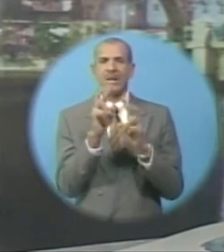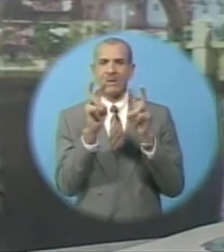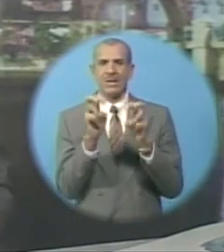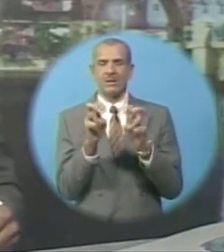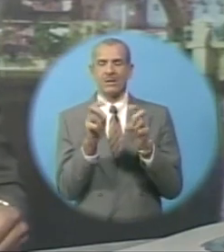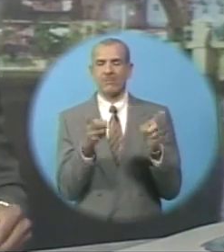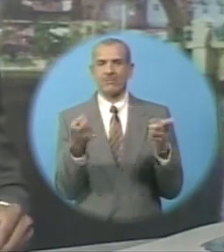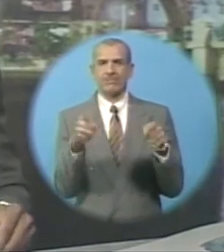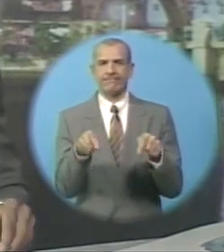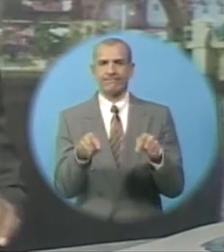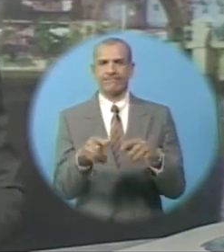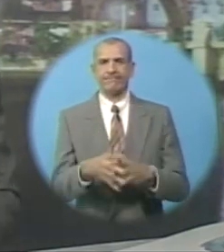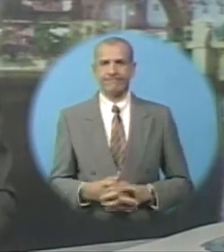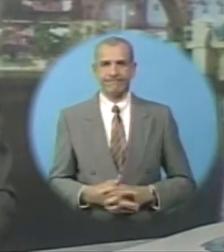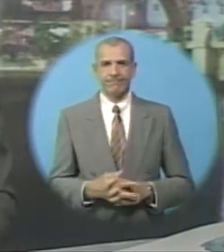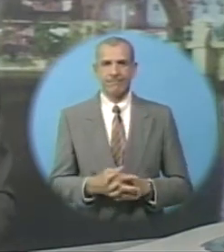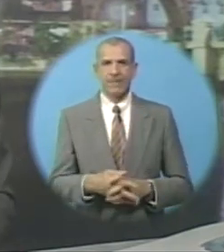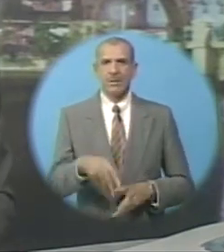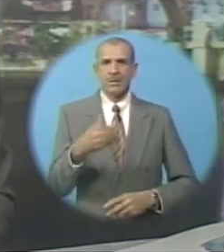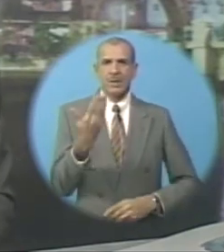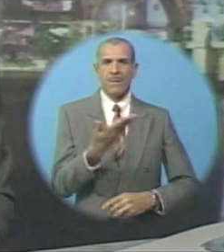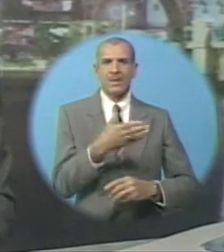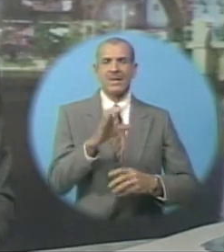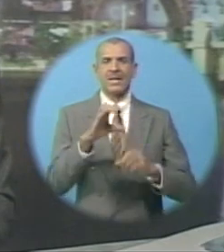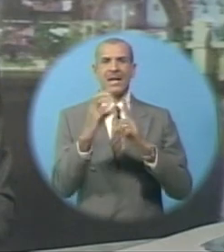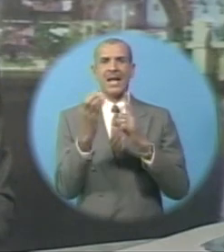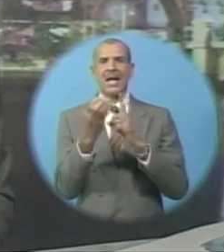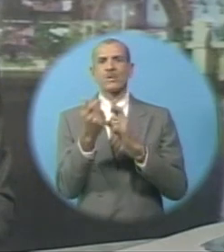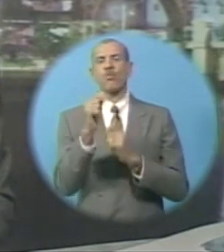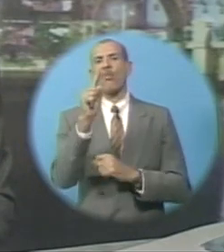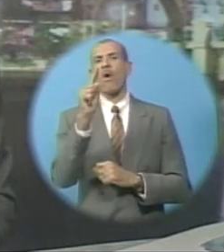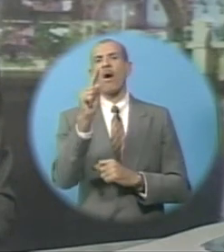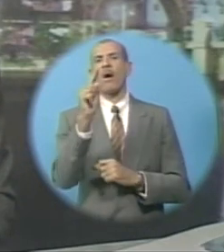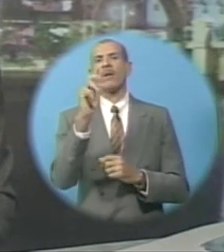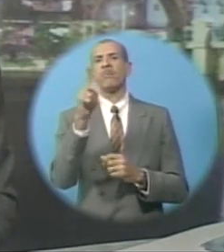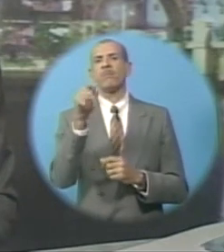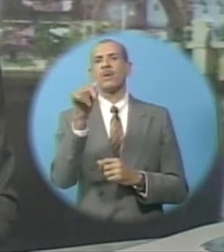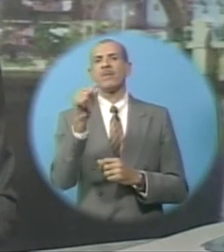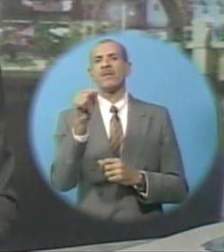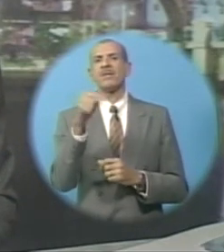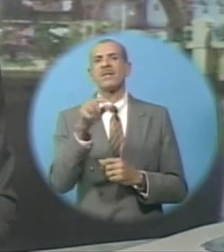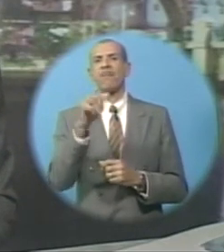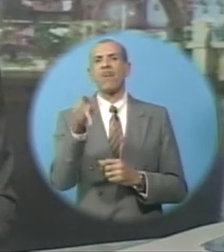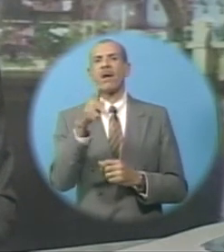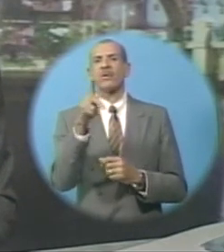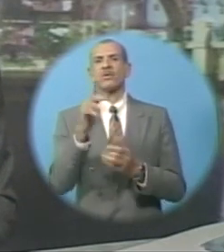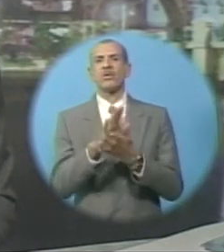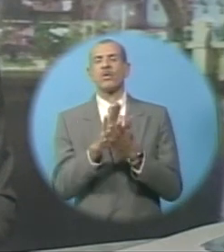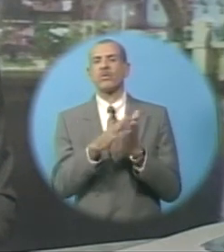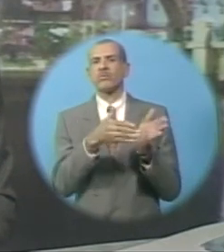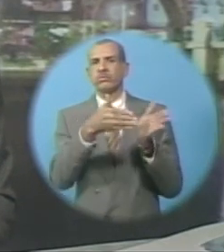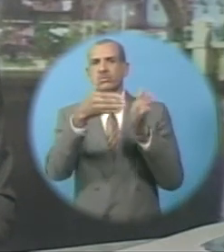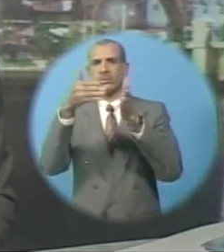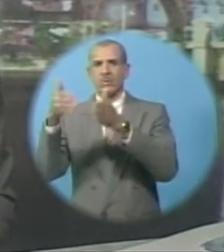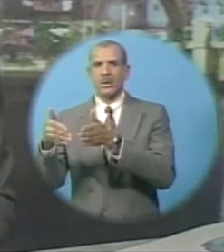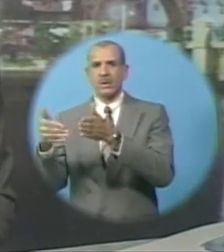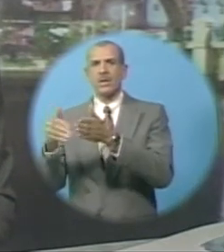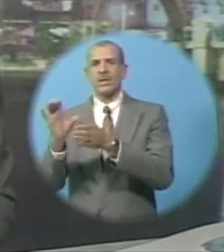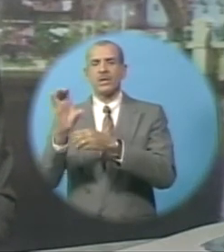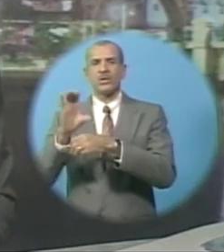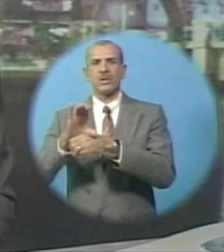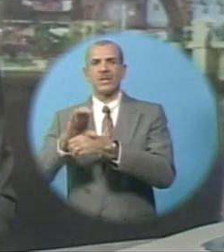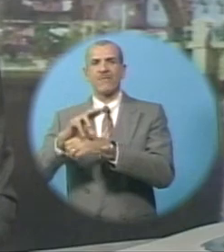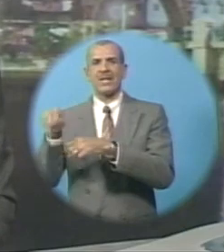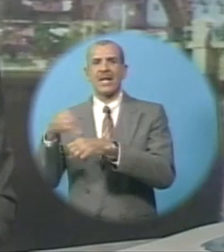concerns. And reception to Class 1 pupils of St. Paul's Primary School will be relocated to the Church of the Nazarene Colmar